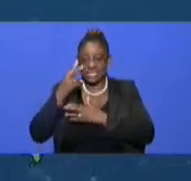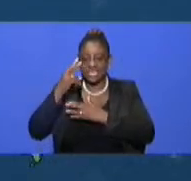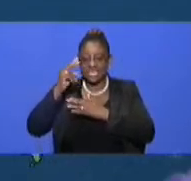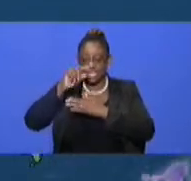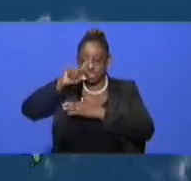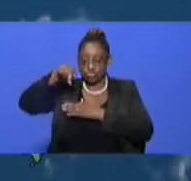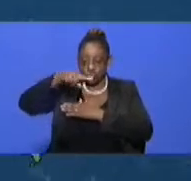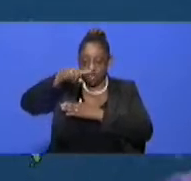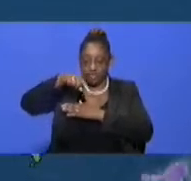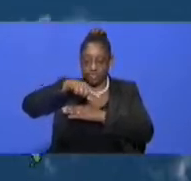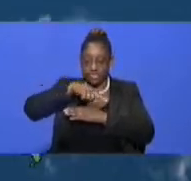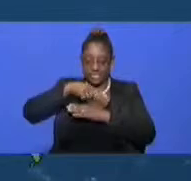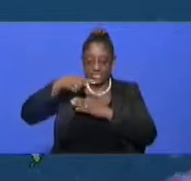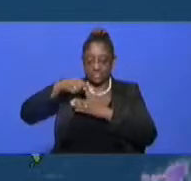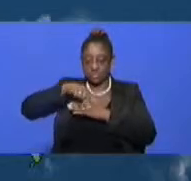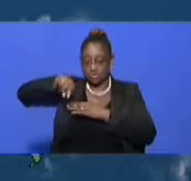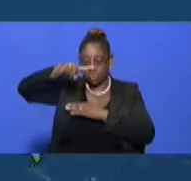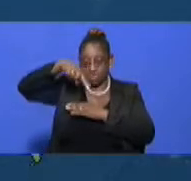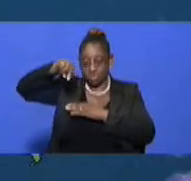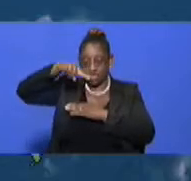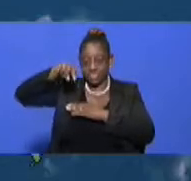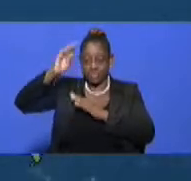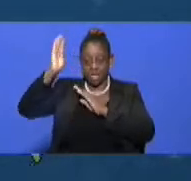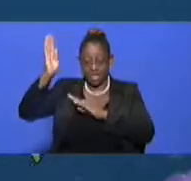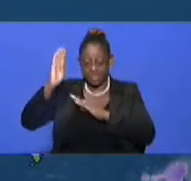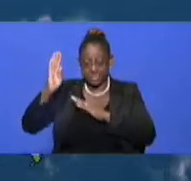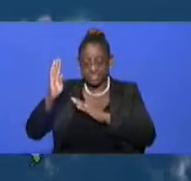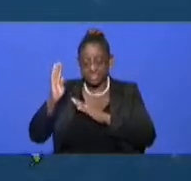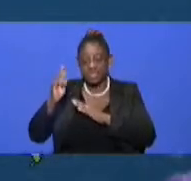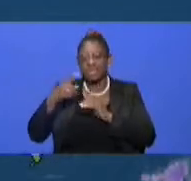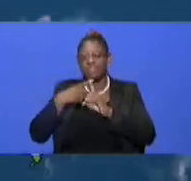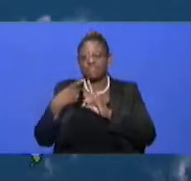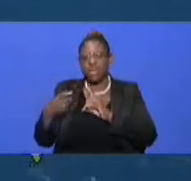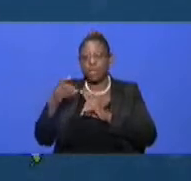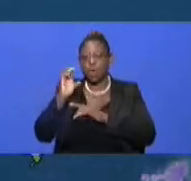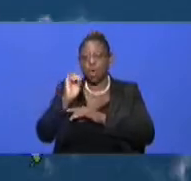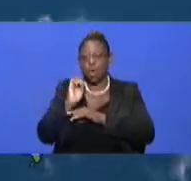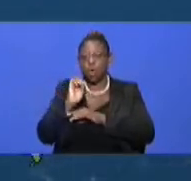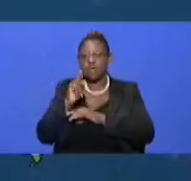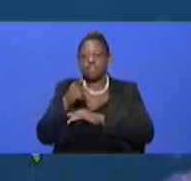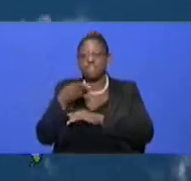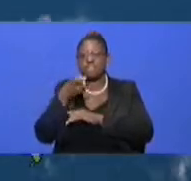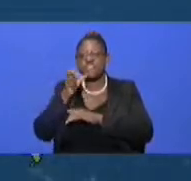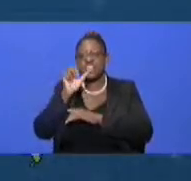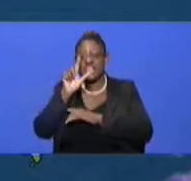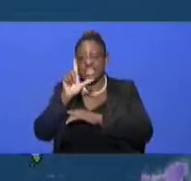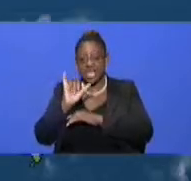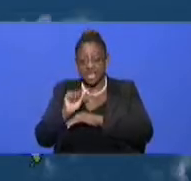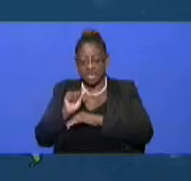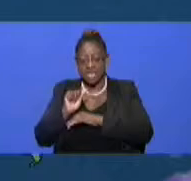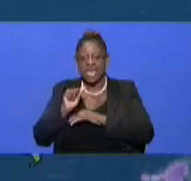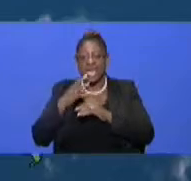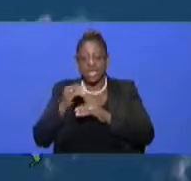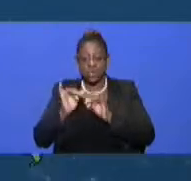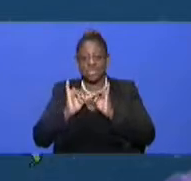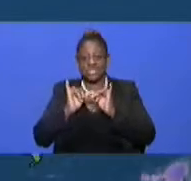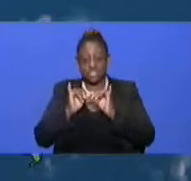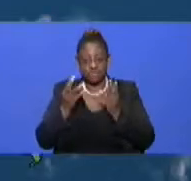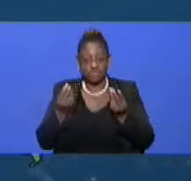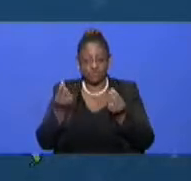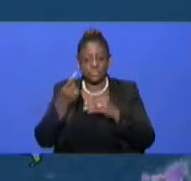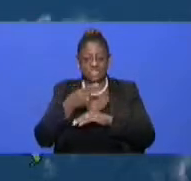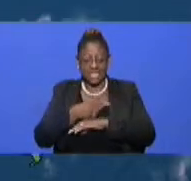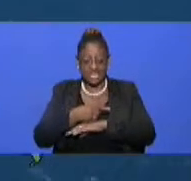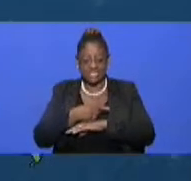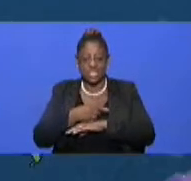the northwest and central Bahamas. That is that trailing out of Ophelia, and that will look around for a few days, so we will continue to have off and